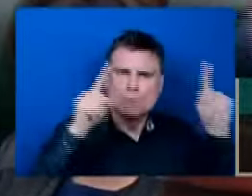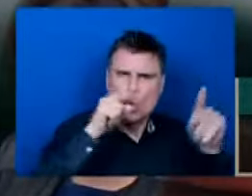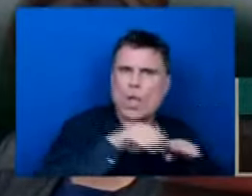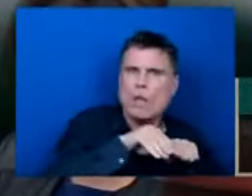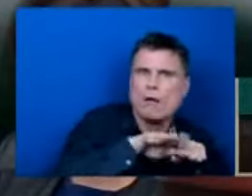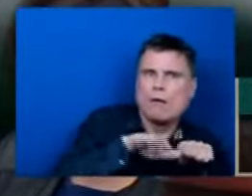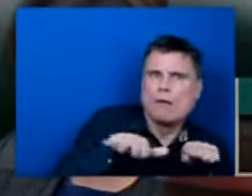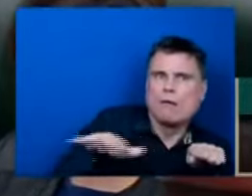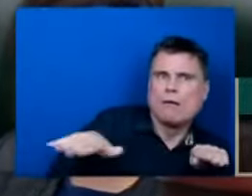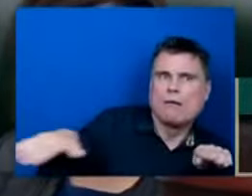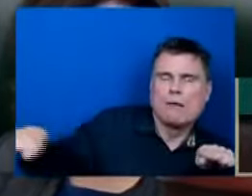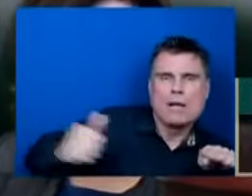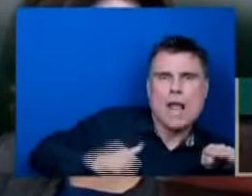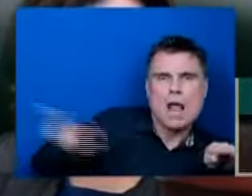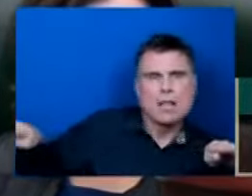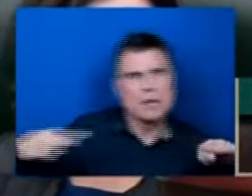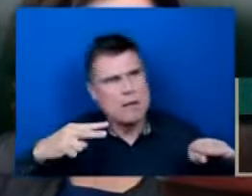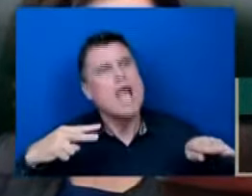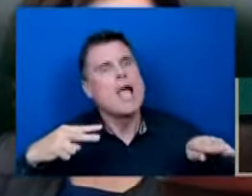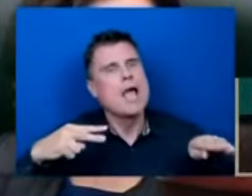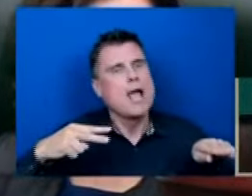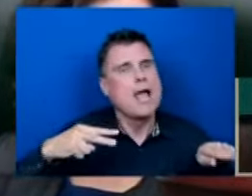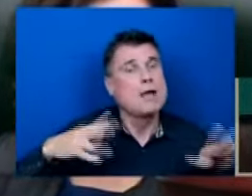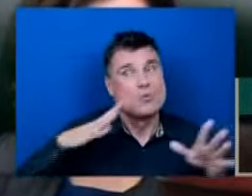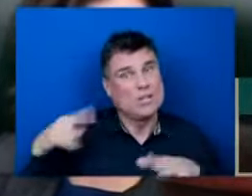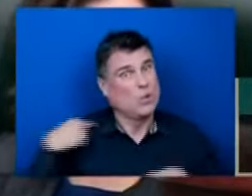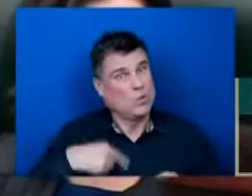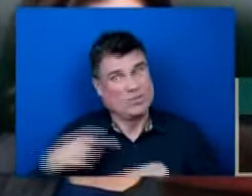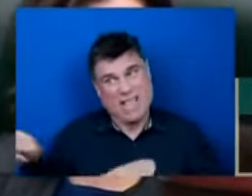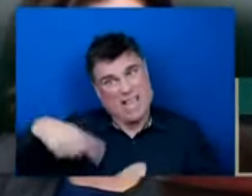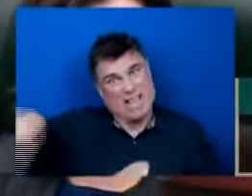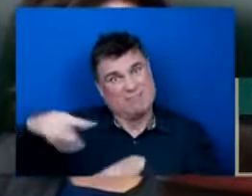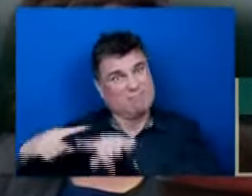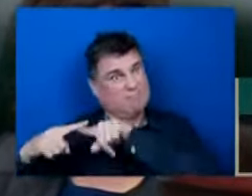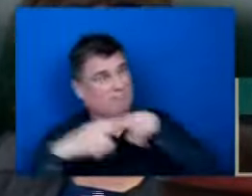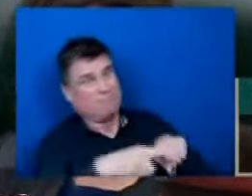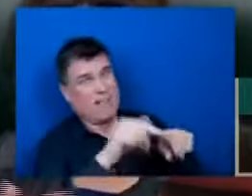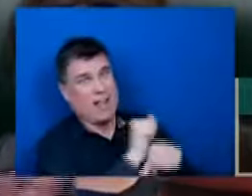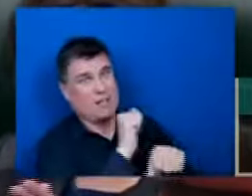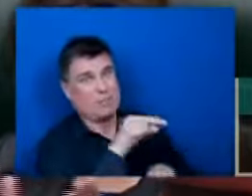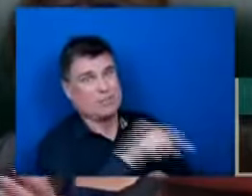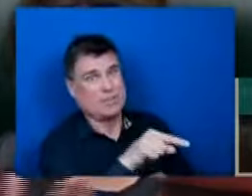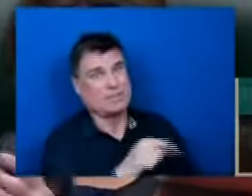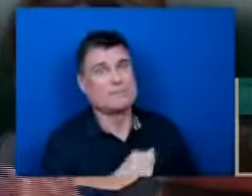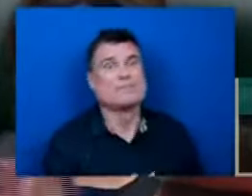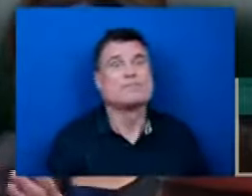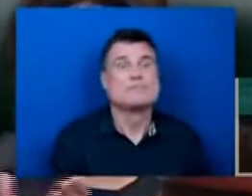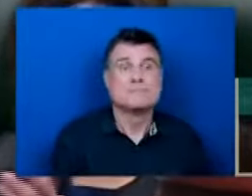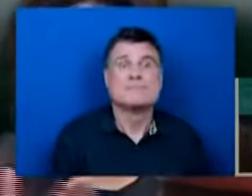Here, here. Mr. Speaker, simply put, Canada needs a strong Alberta.